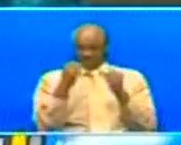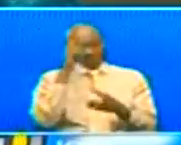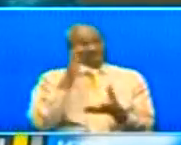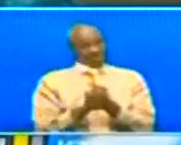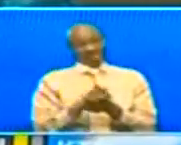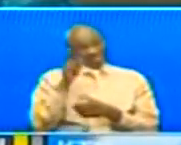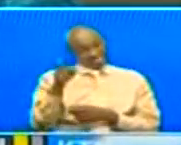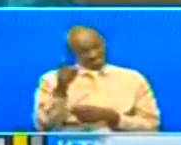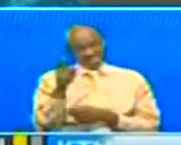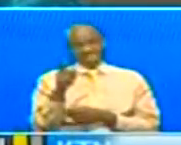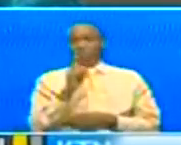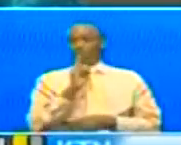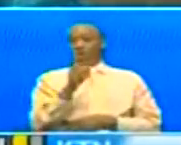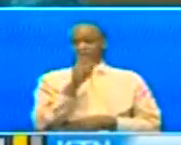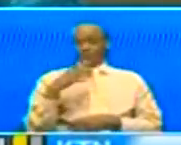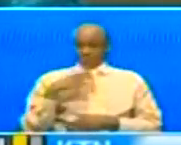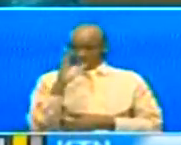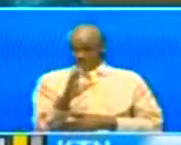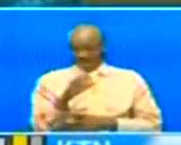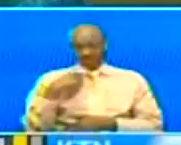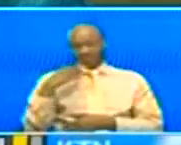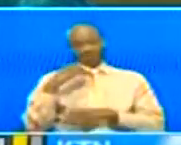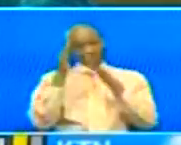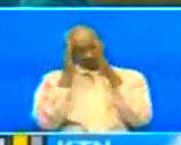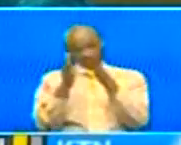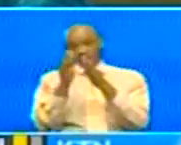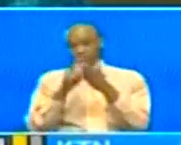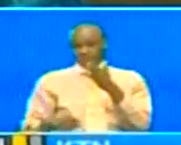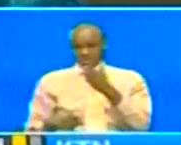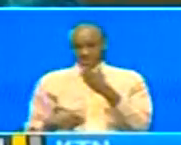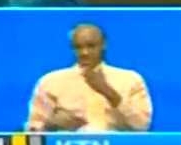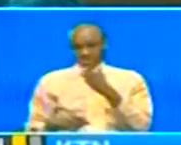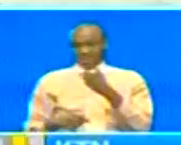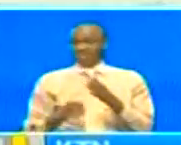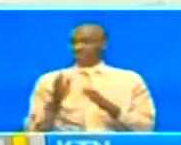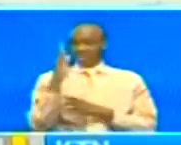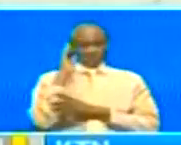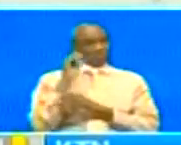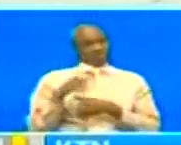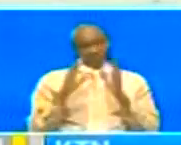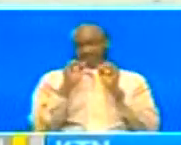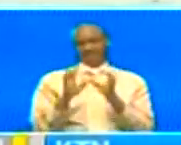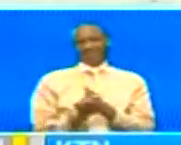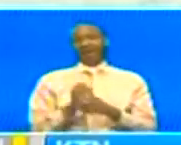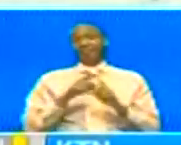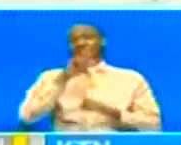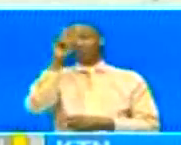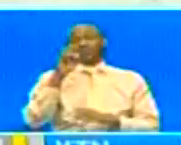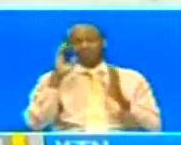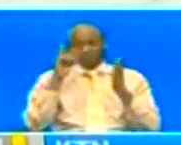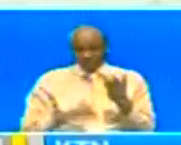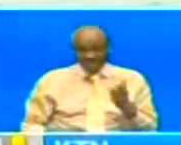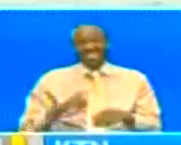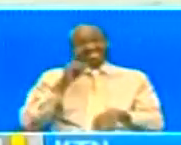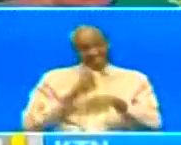are driven by considerations other than security. And the question is, when